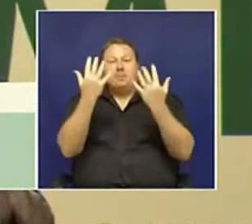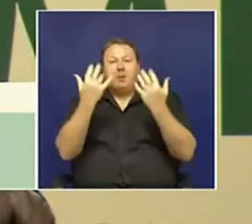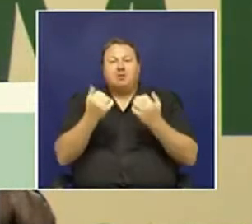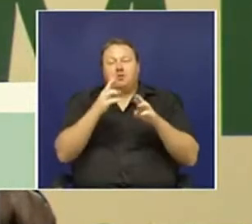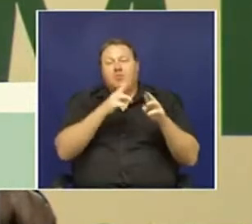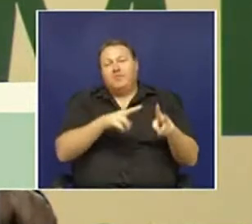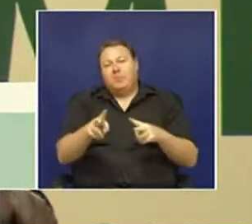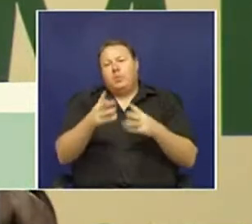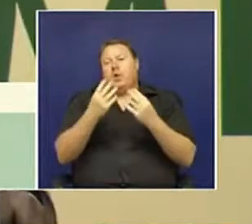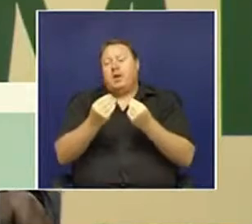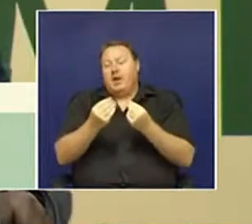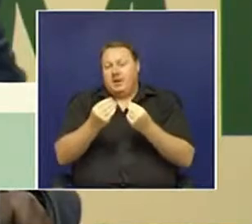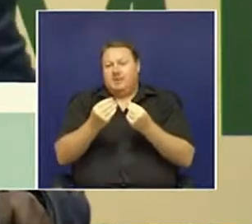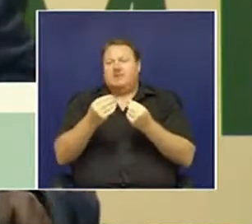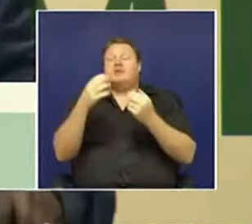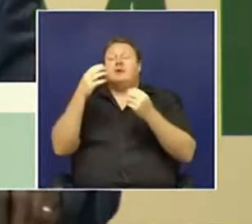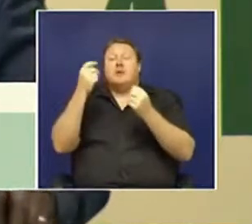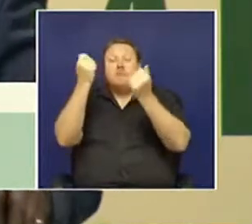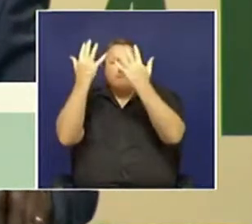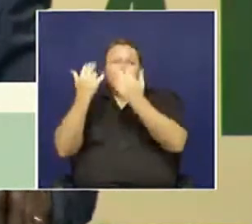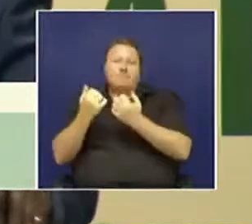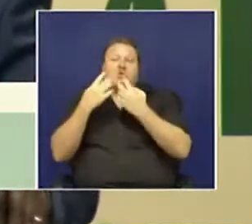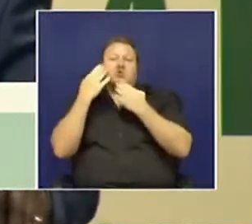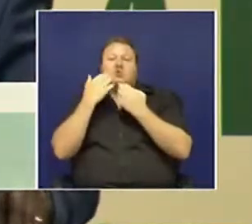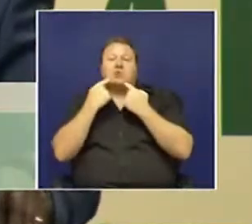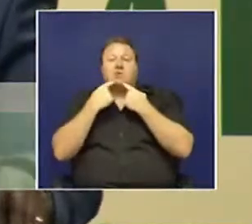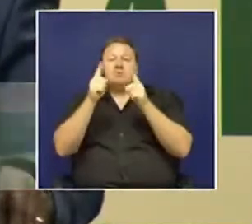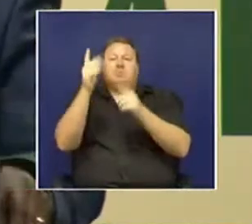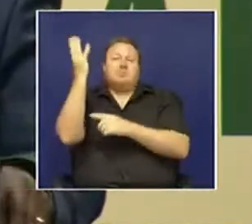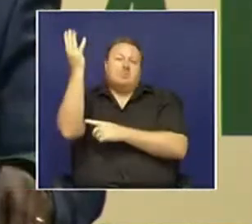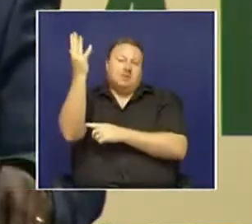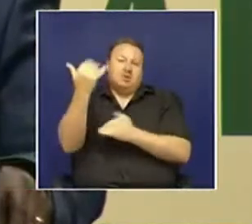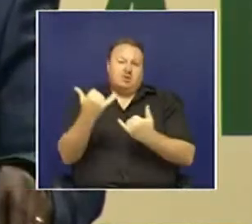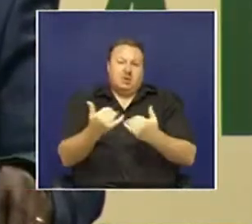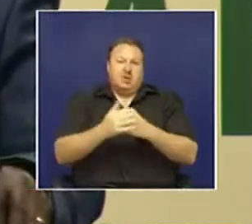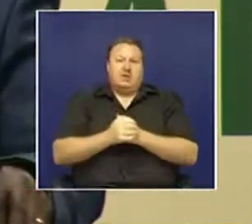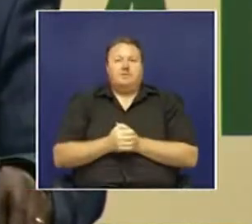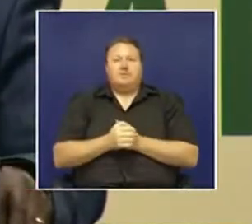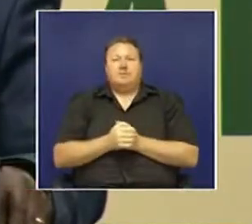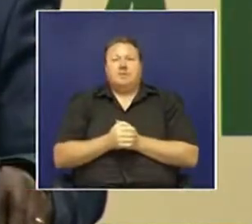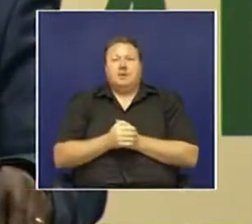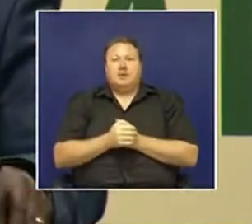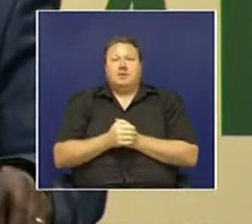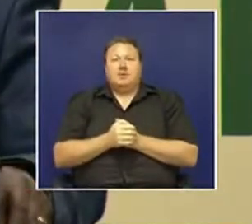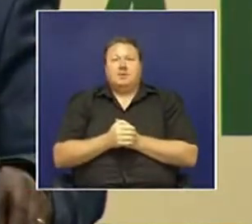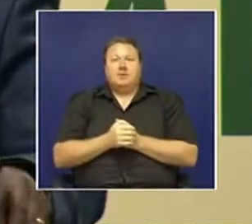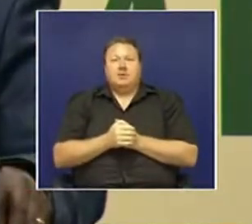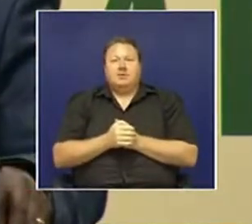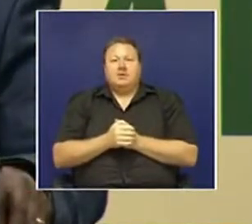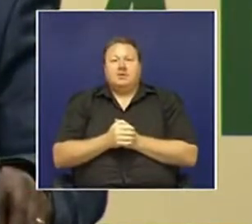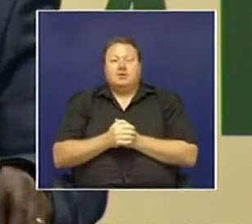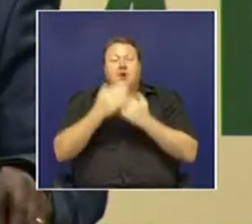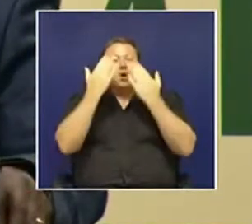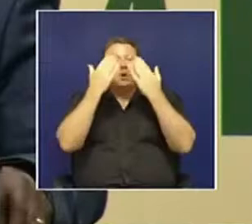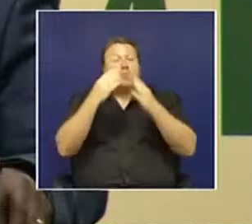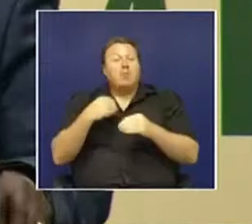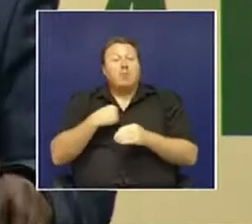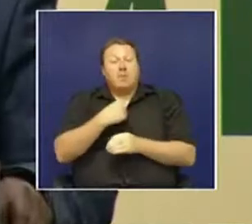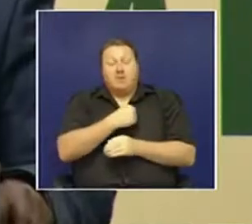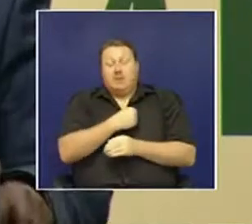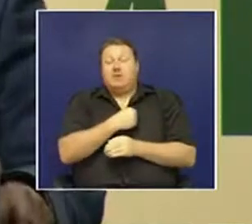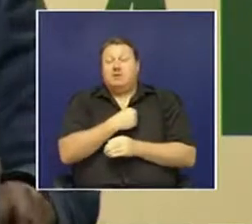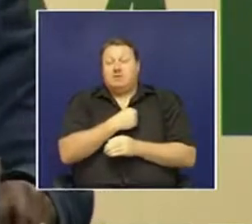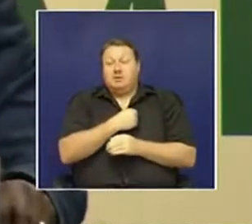Speech. Honorable members, we've reached the important turning point in the management of